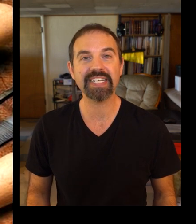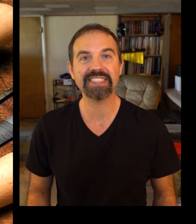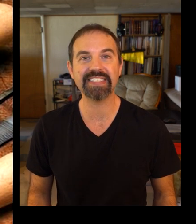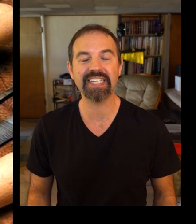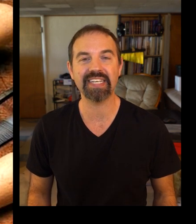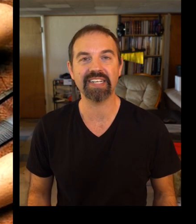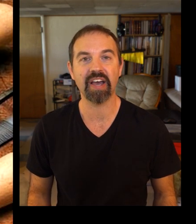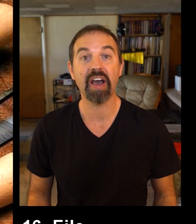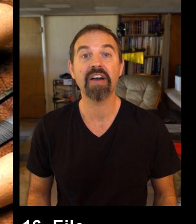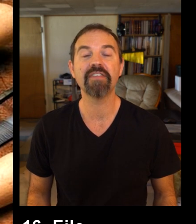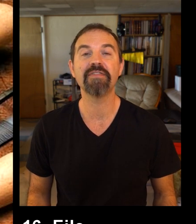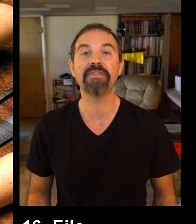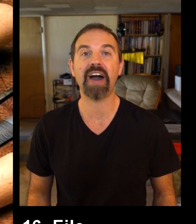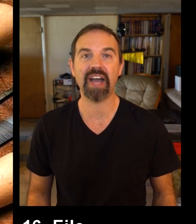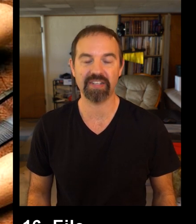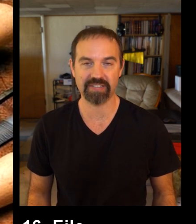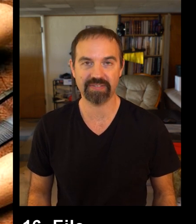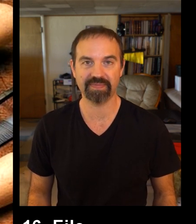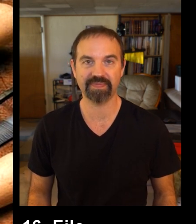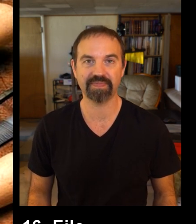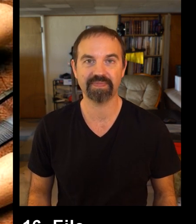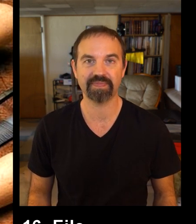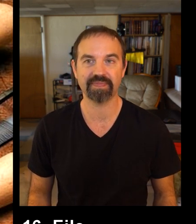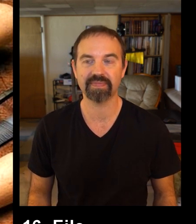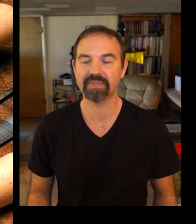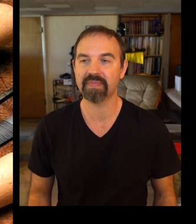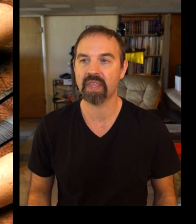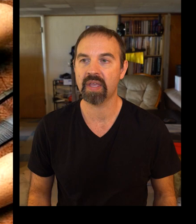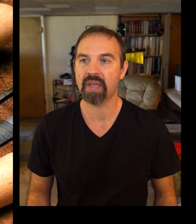Number 16, file.